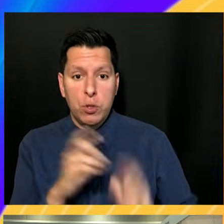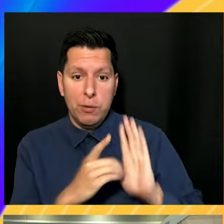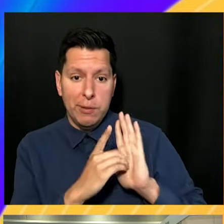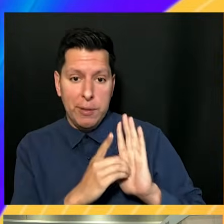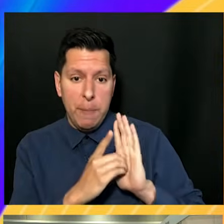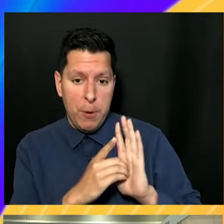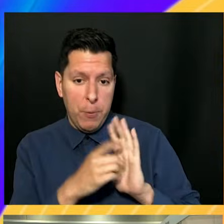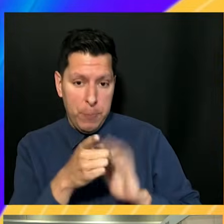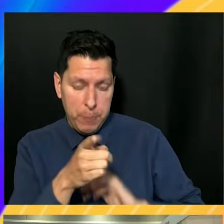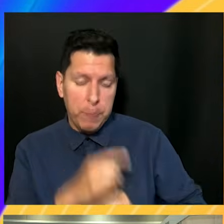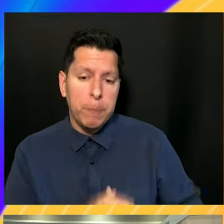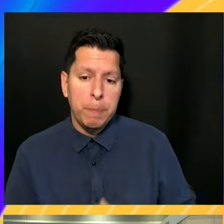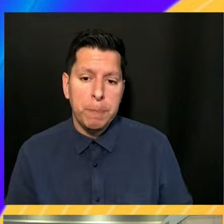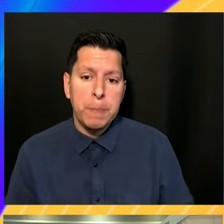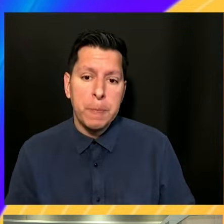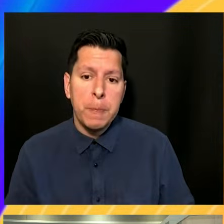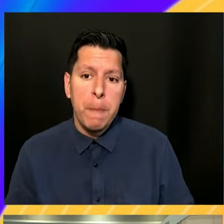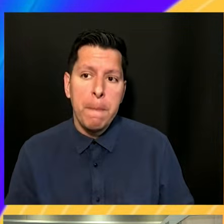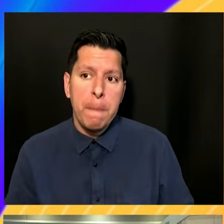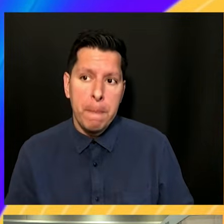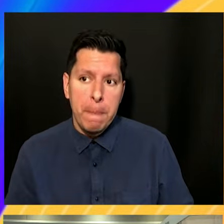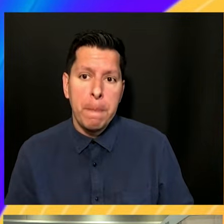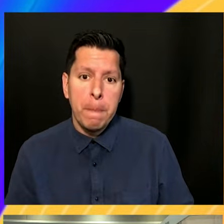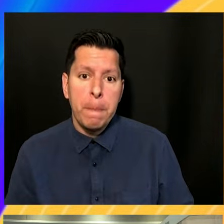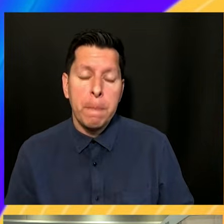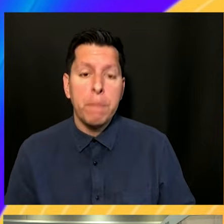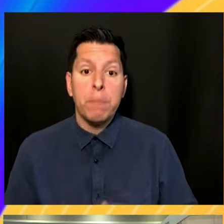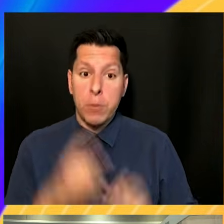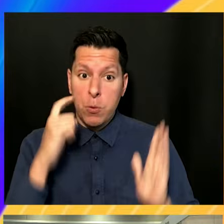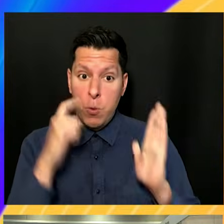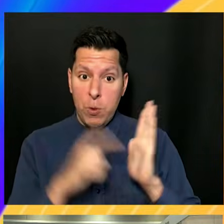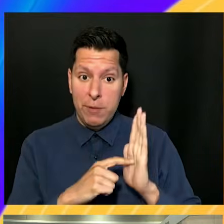so if you look at my screen here,